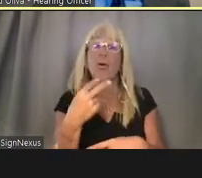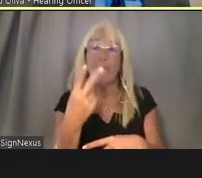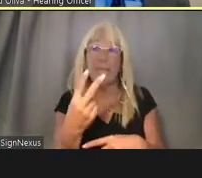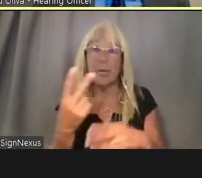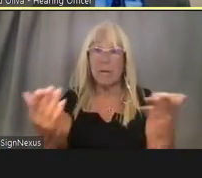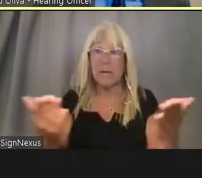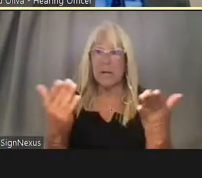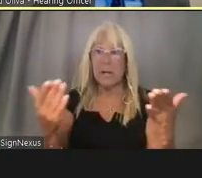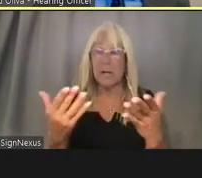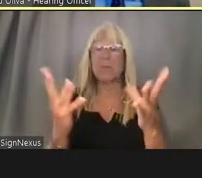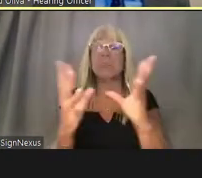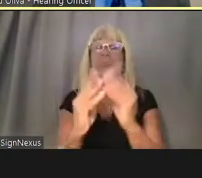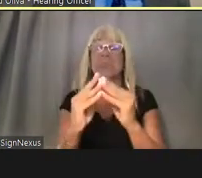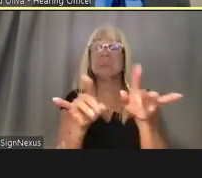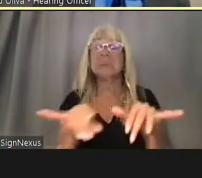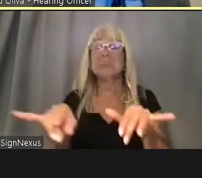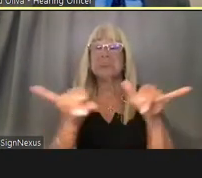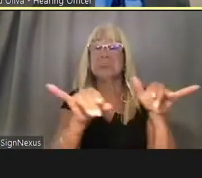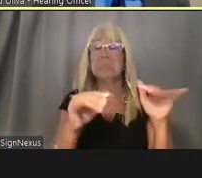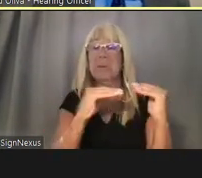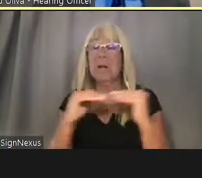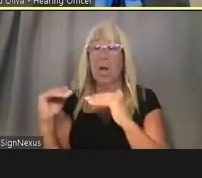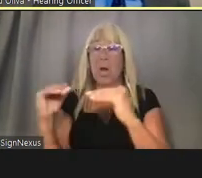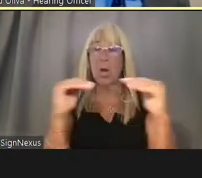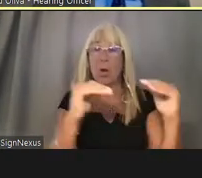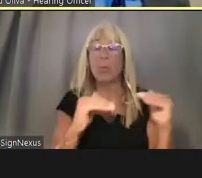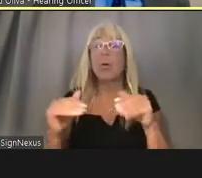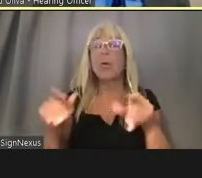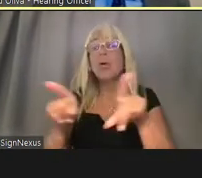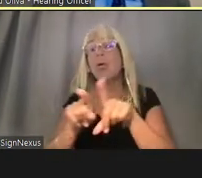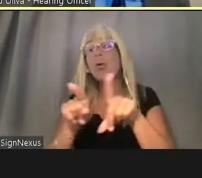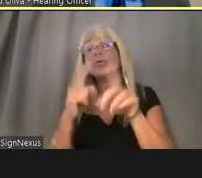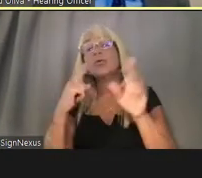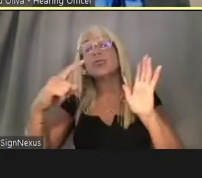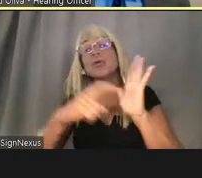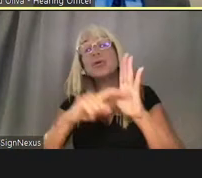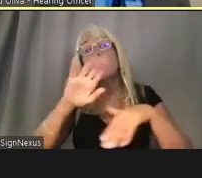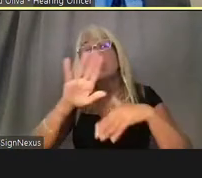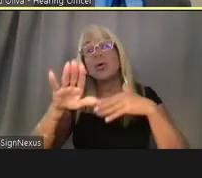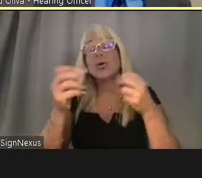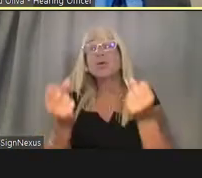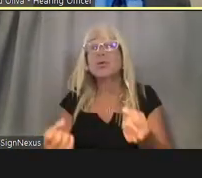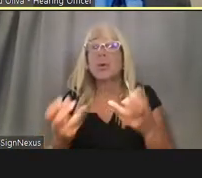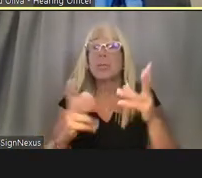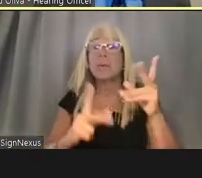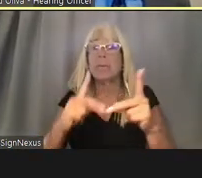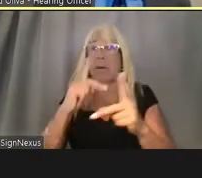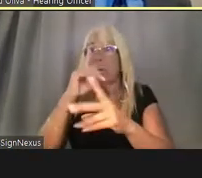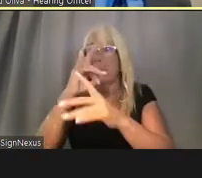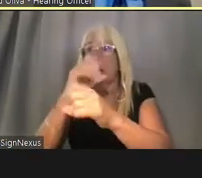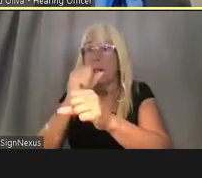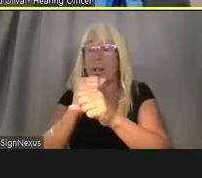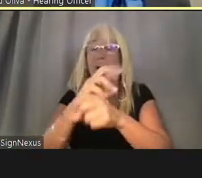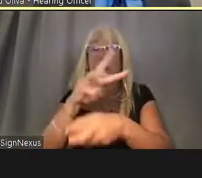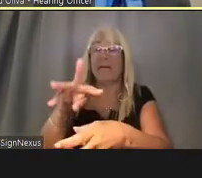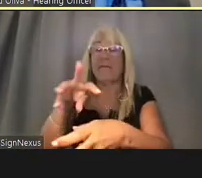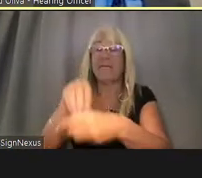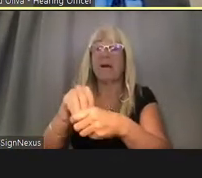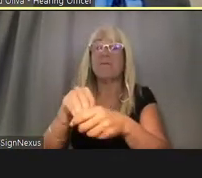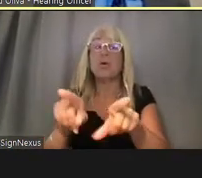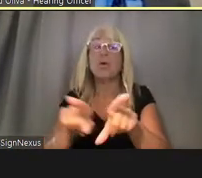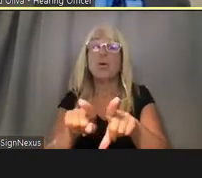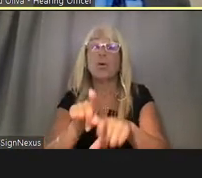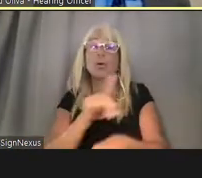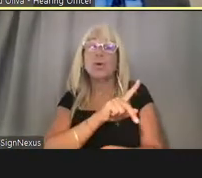and carry the same weight in addition and again in recognition of the overwhelming interests we've we have added the ability to submit personal